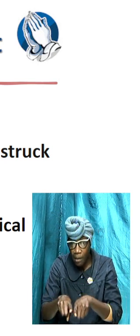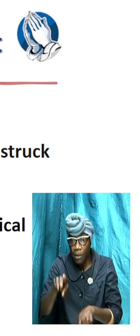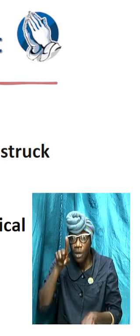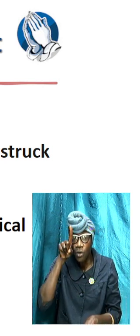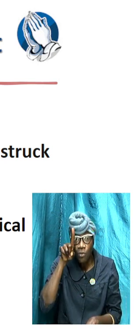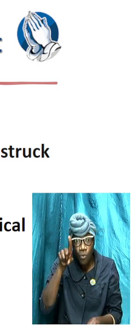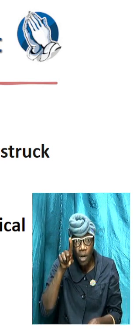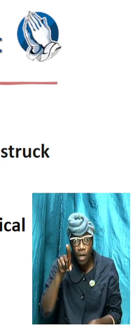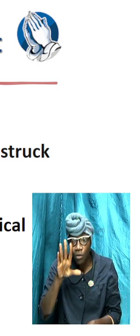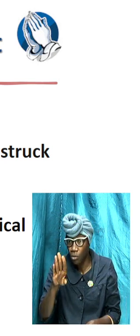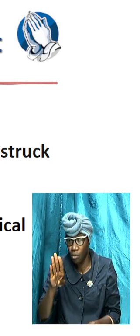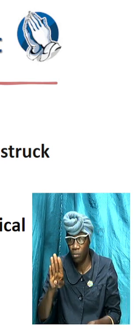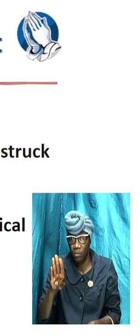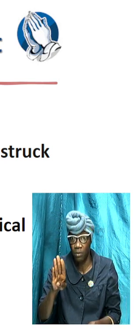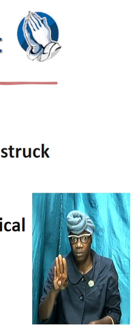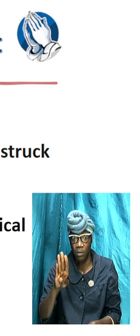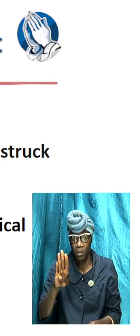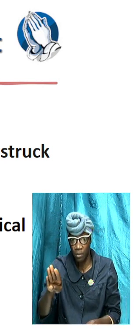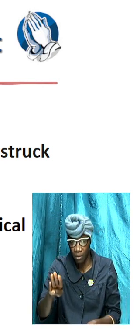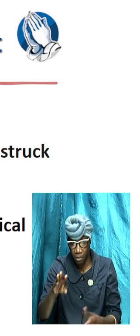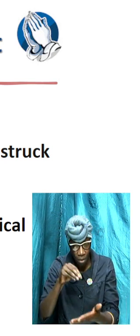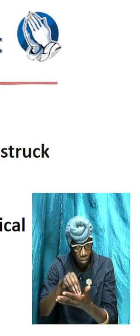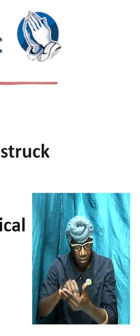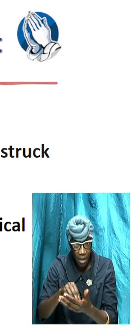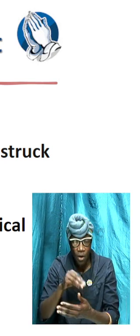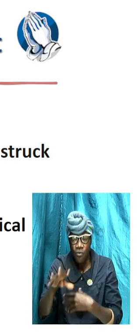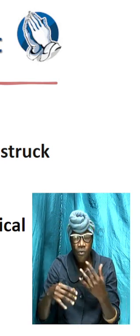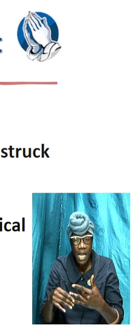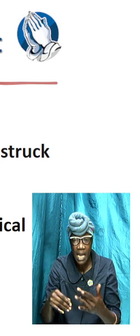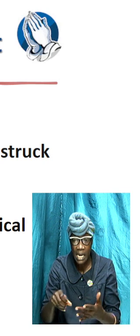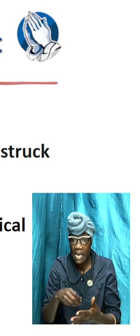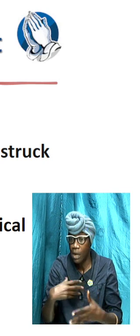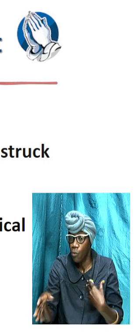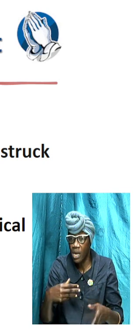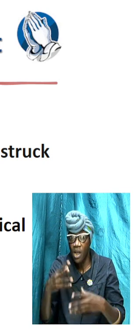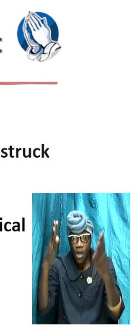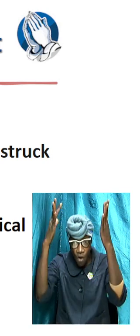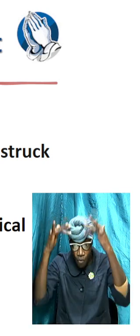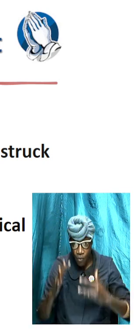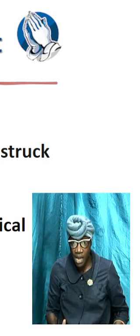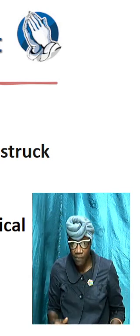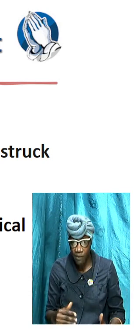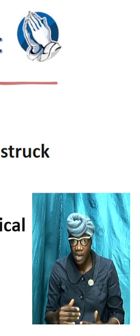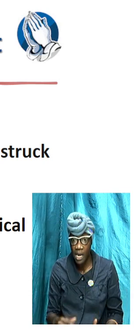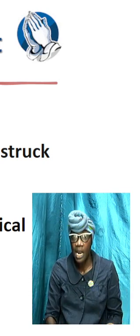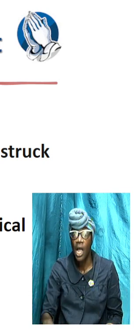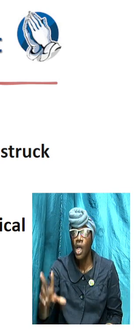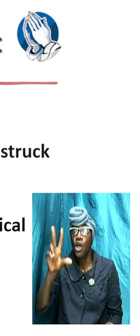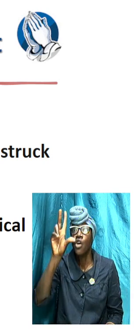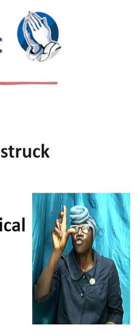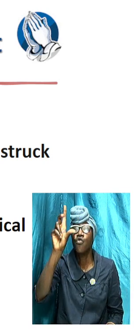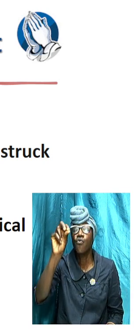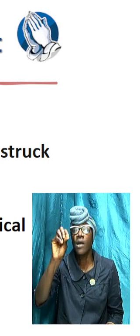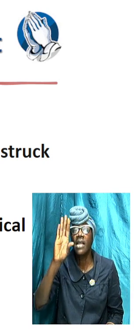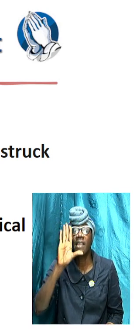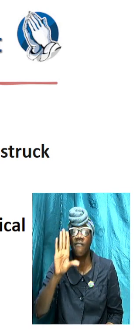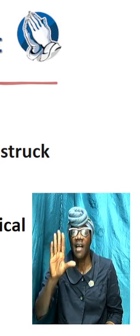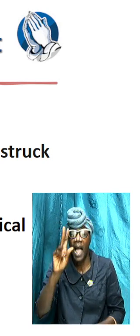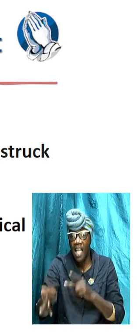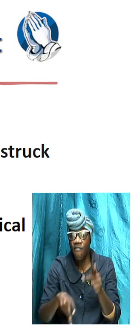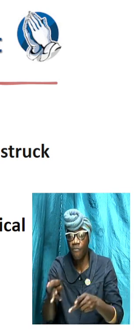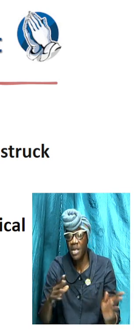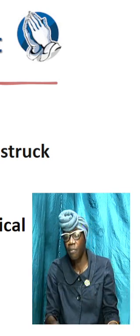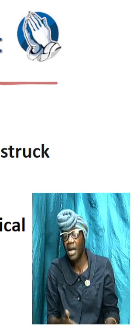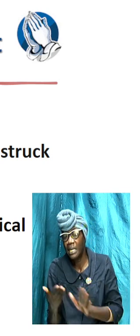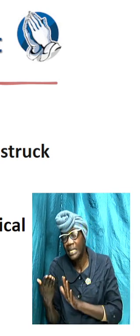Since that rain started fall, over 25 people have already been, they found dead. And their